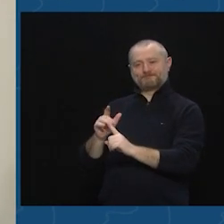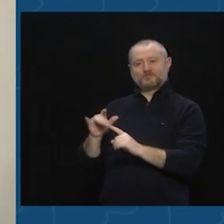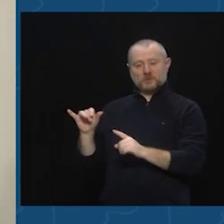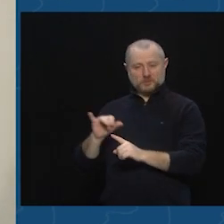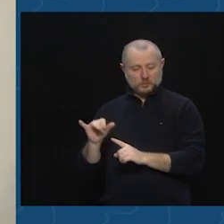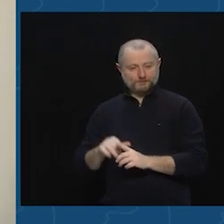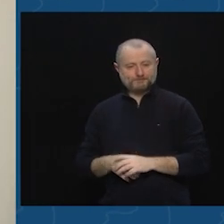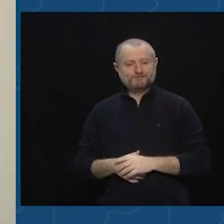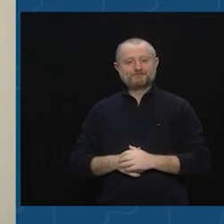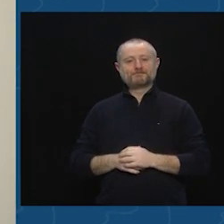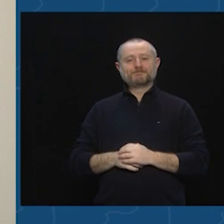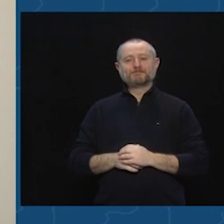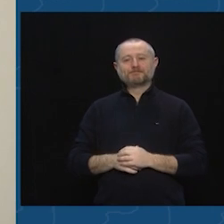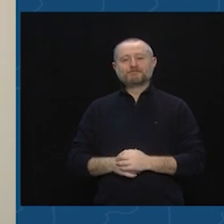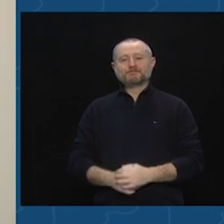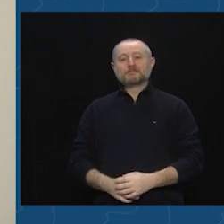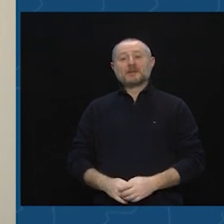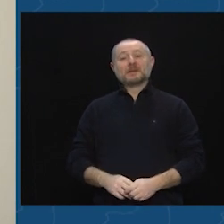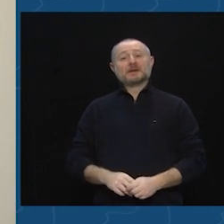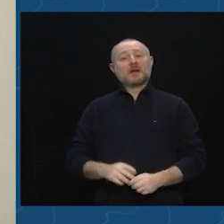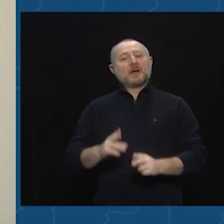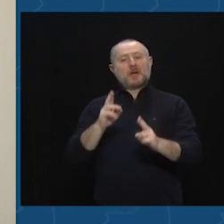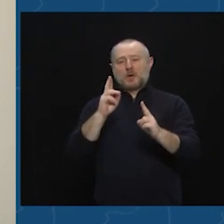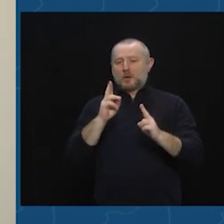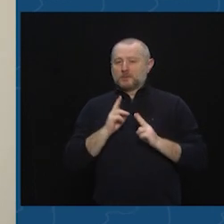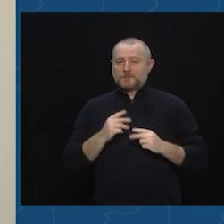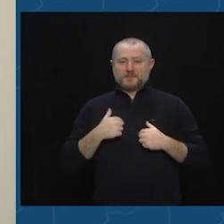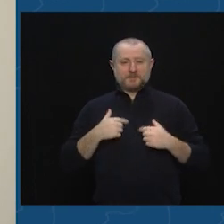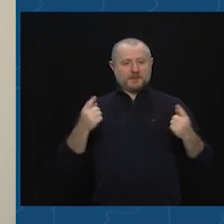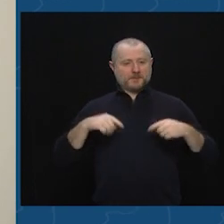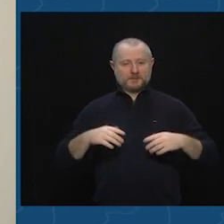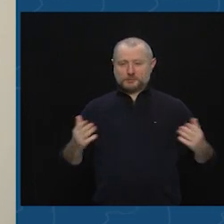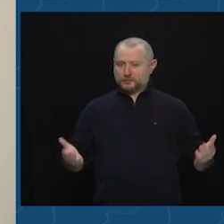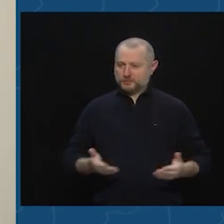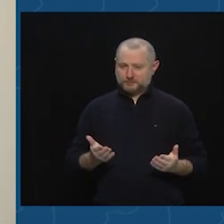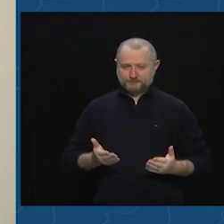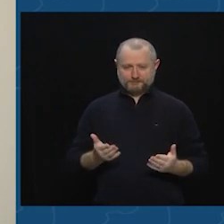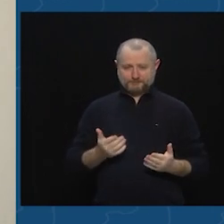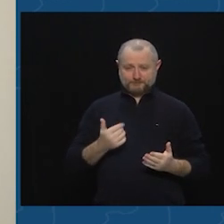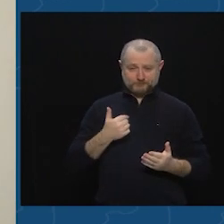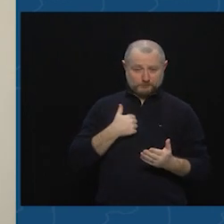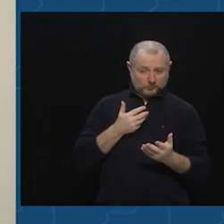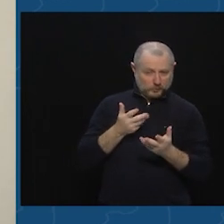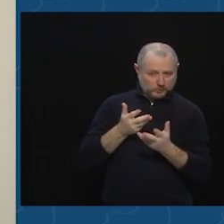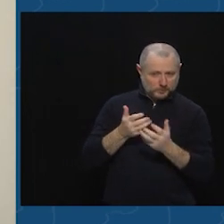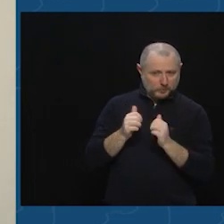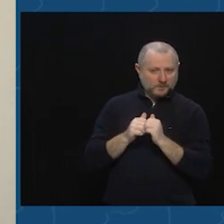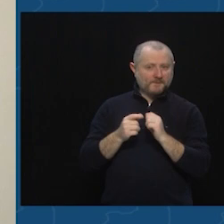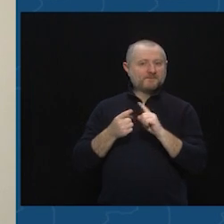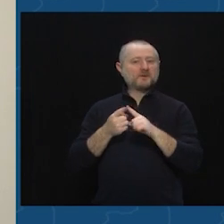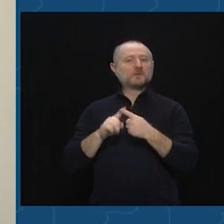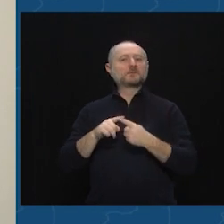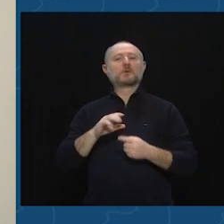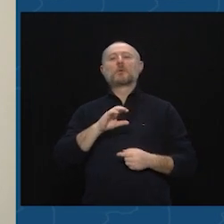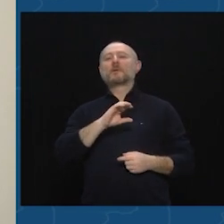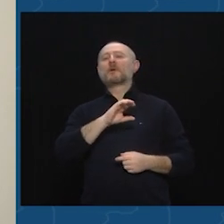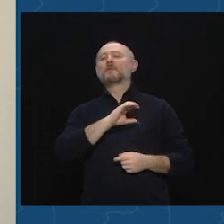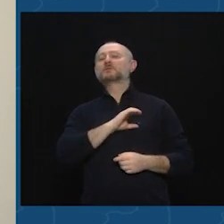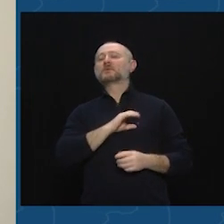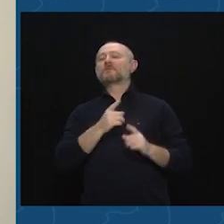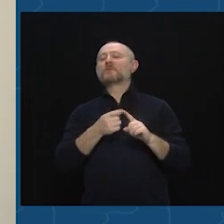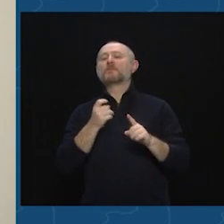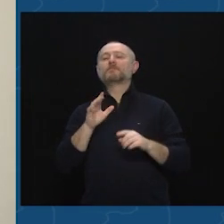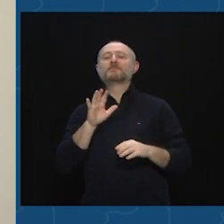to work with our friends in law enforcement across 9 different states